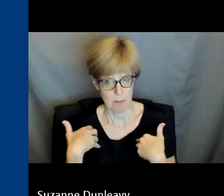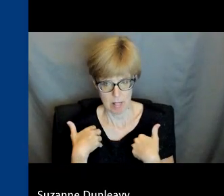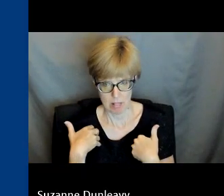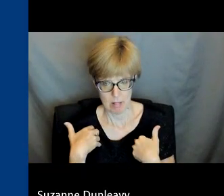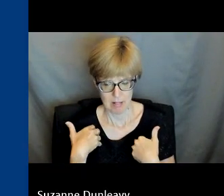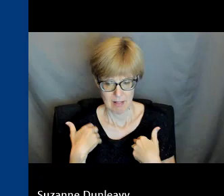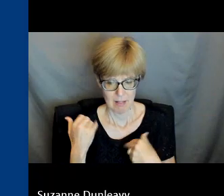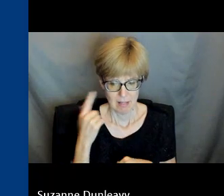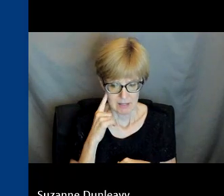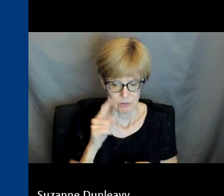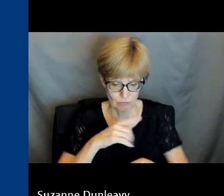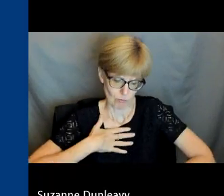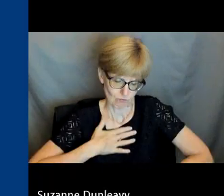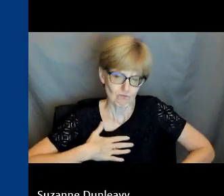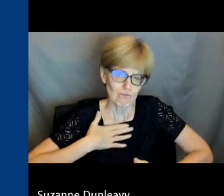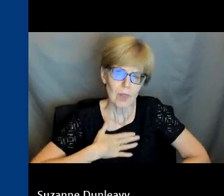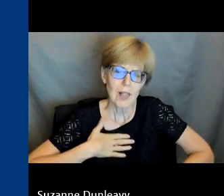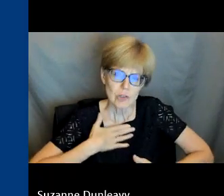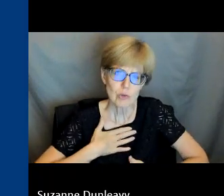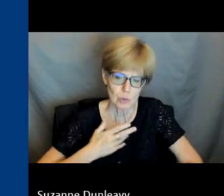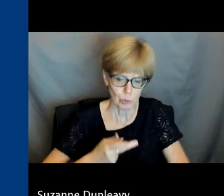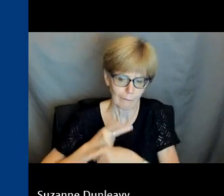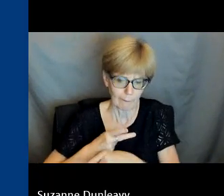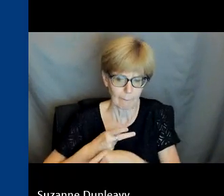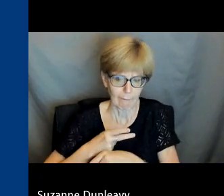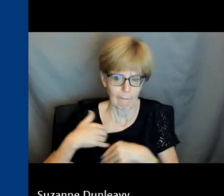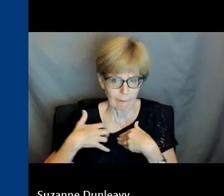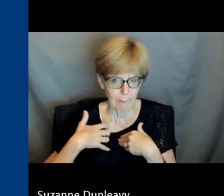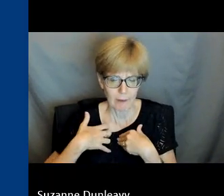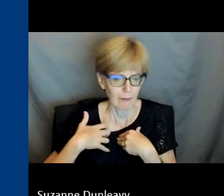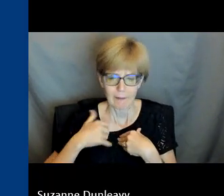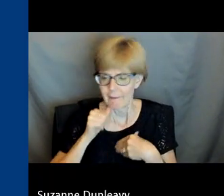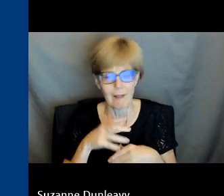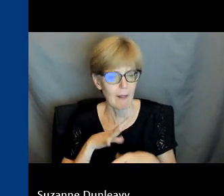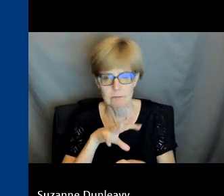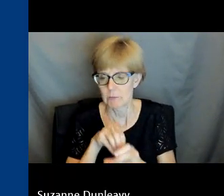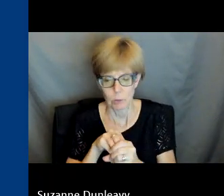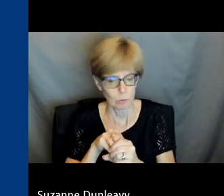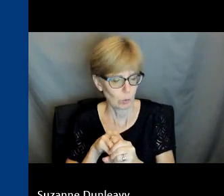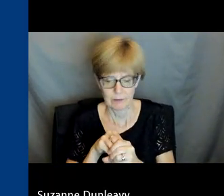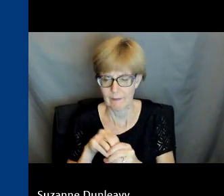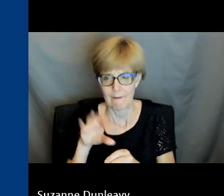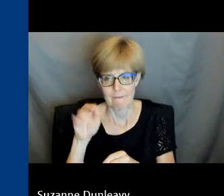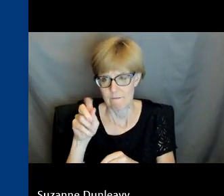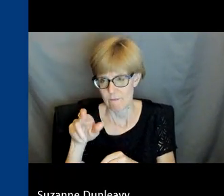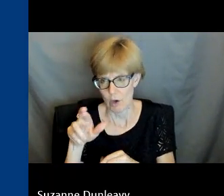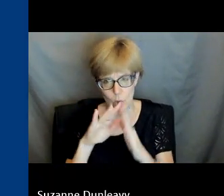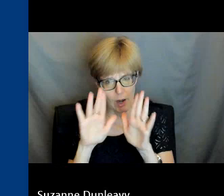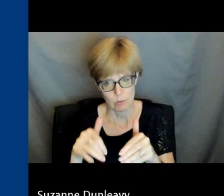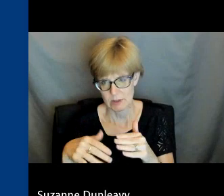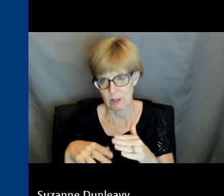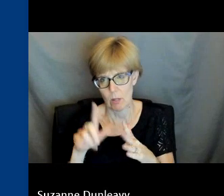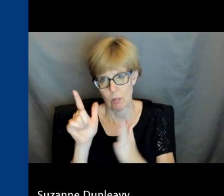for recreational purposes and are also not covered by fair housing protections.